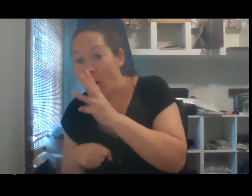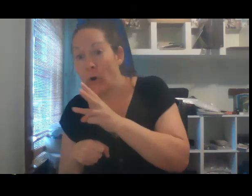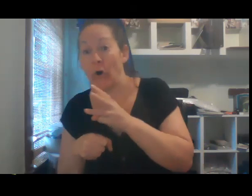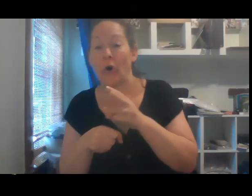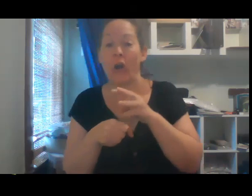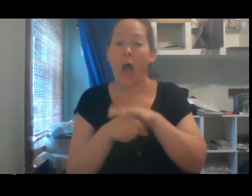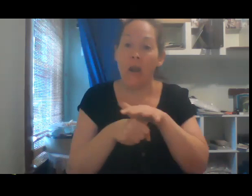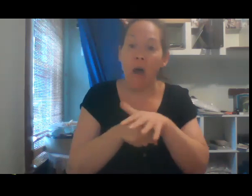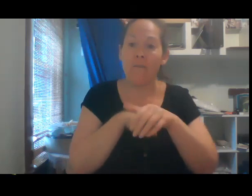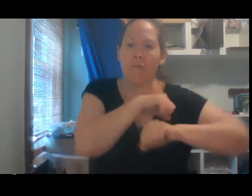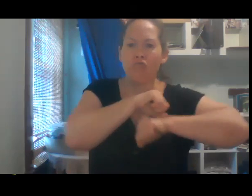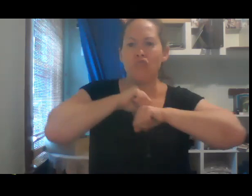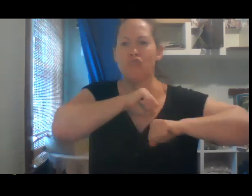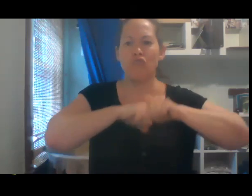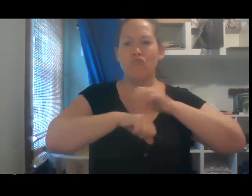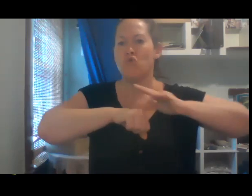based on land usage